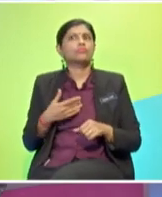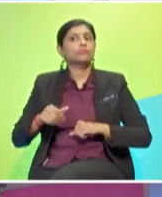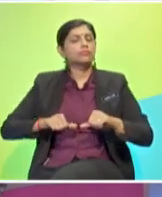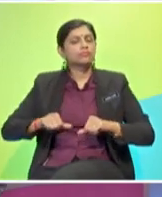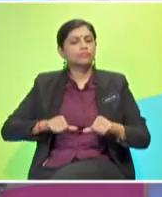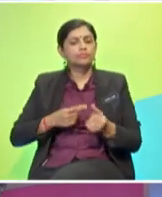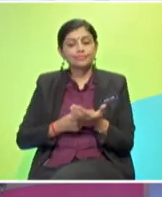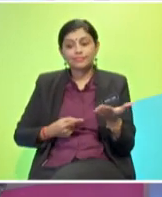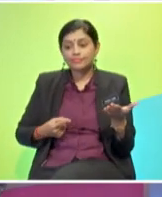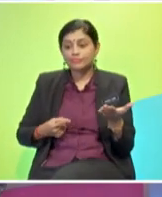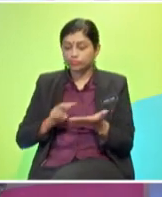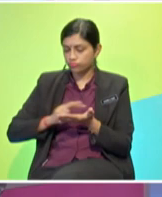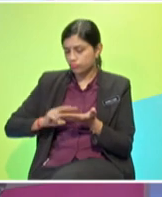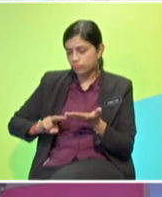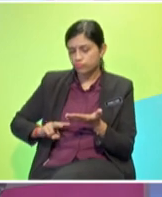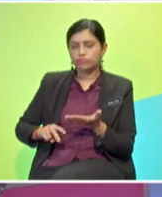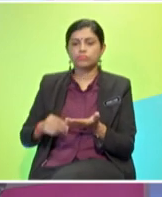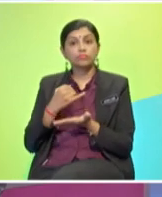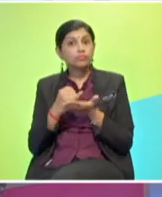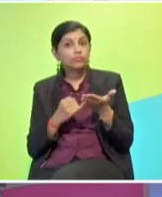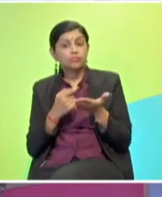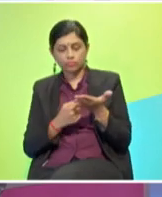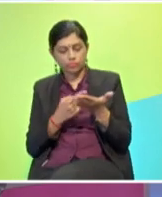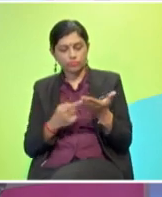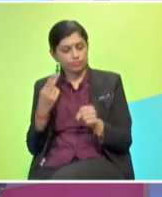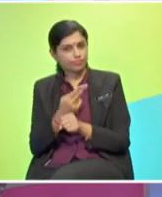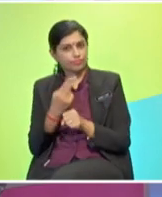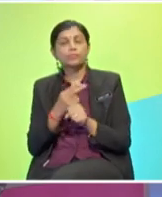And today we will focus on four